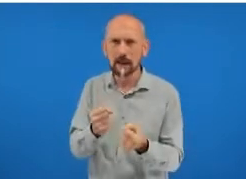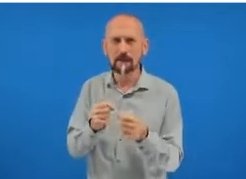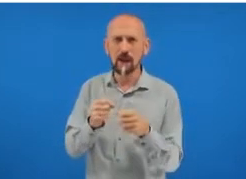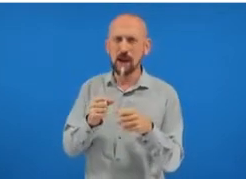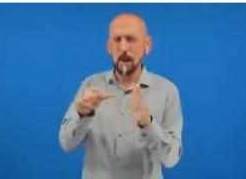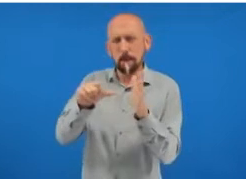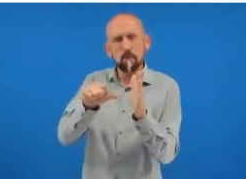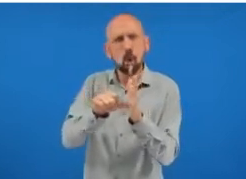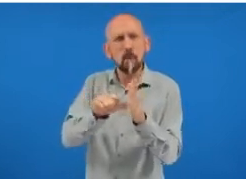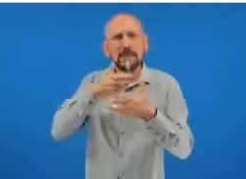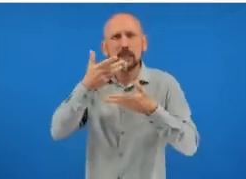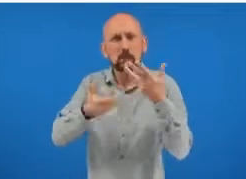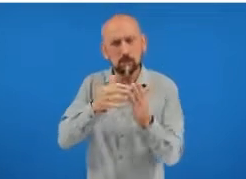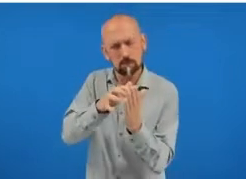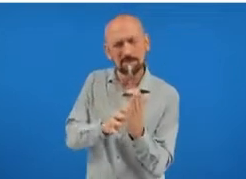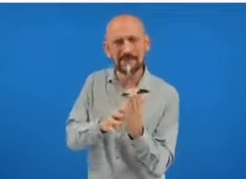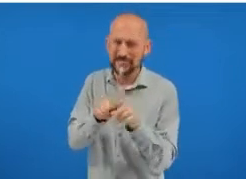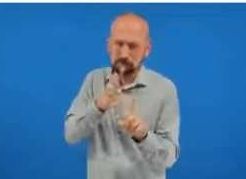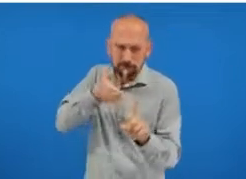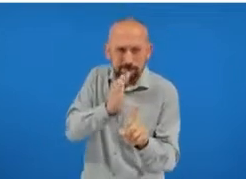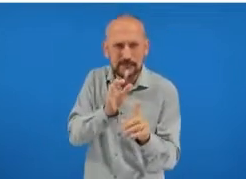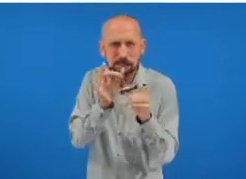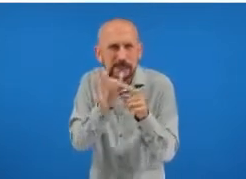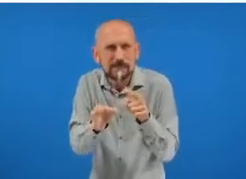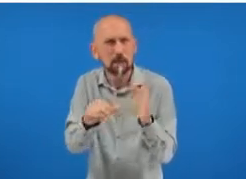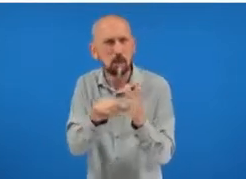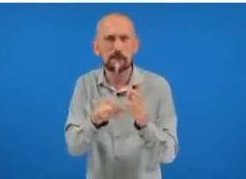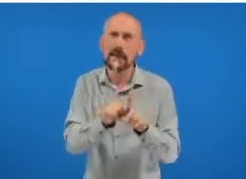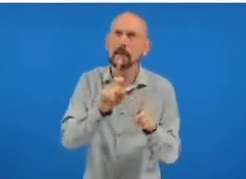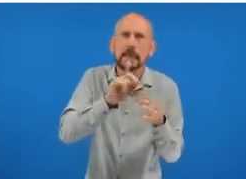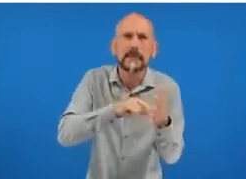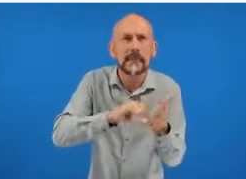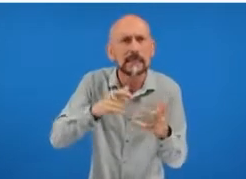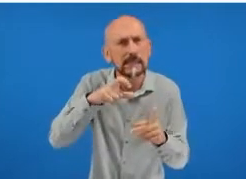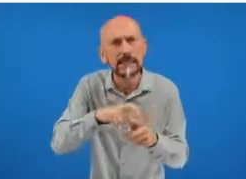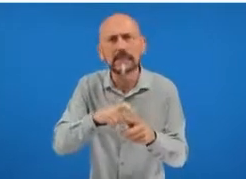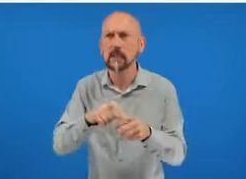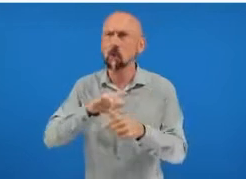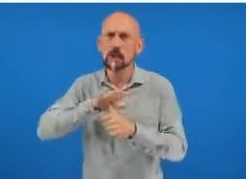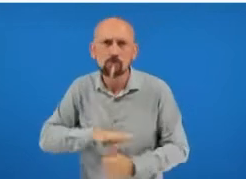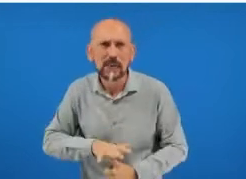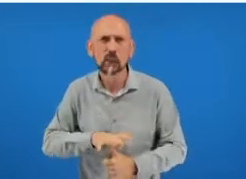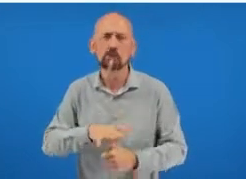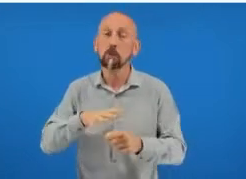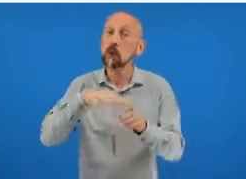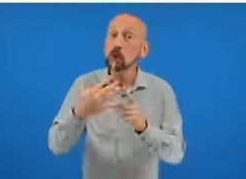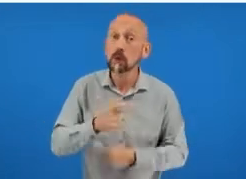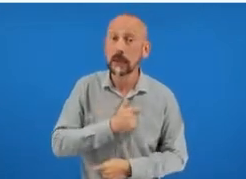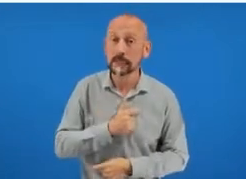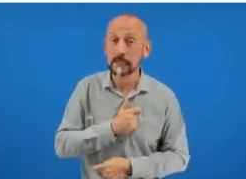specific problems to work on, like PTSD or depression or social anxiety, the outcomes were better.